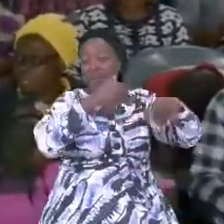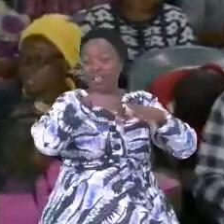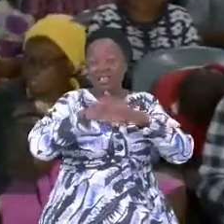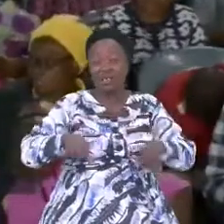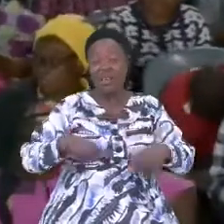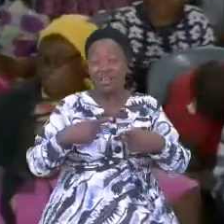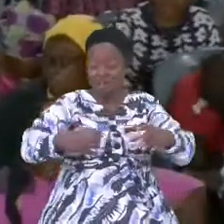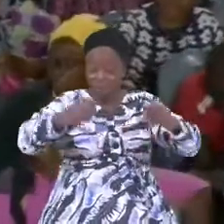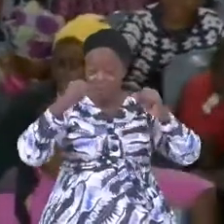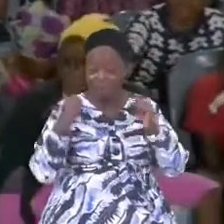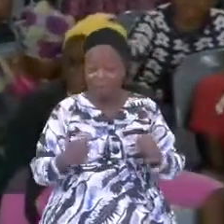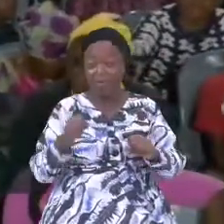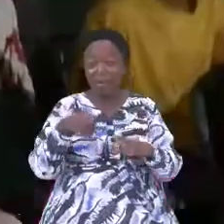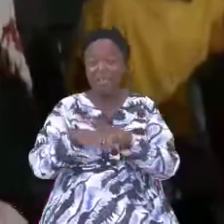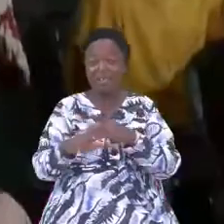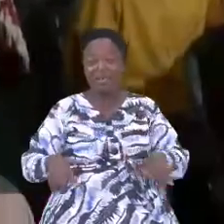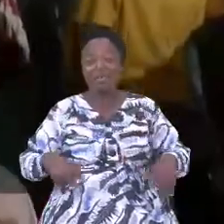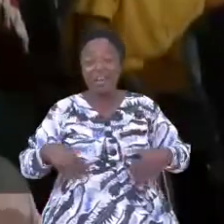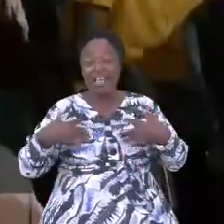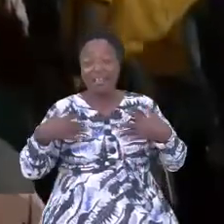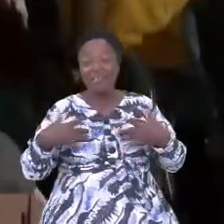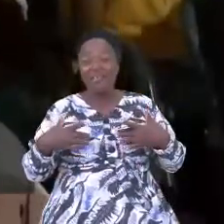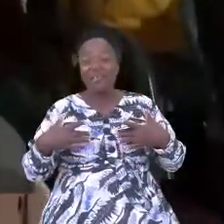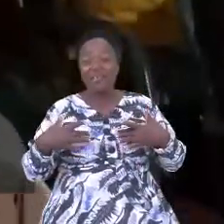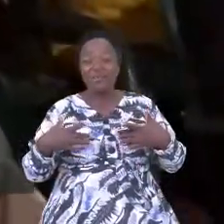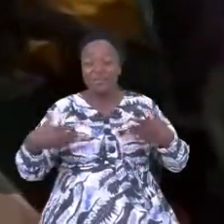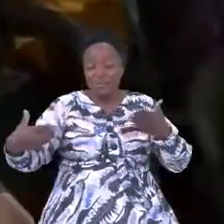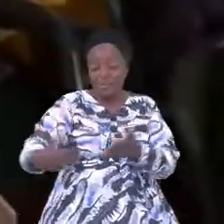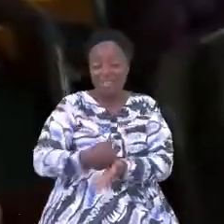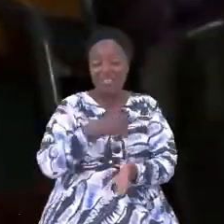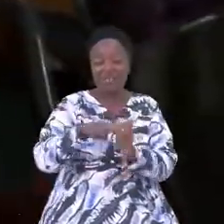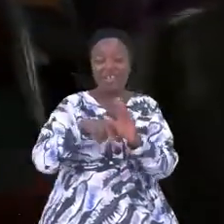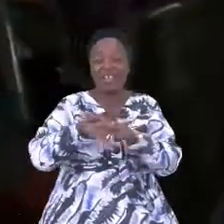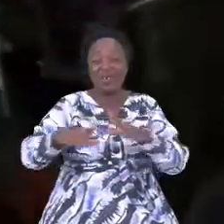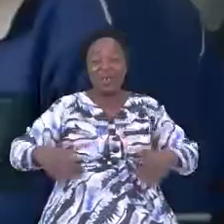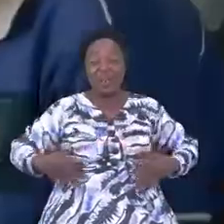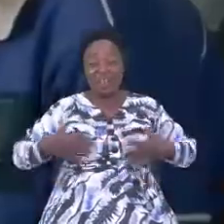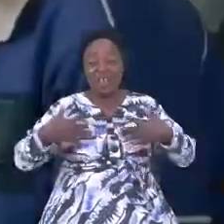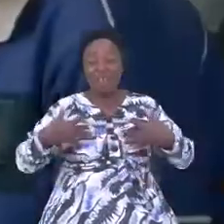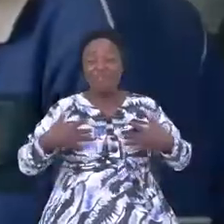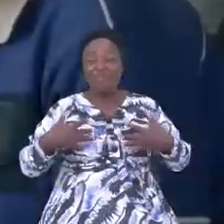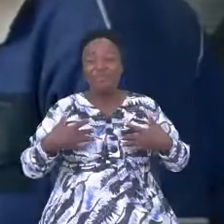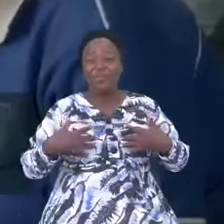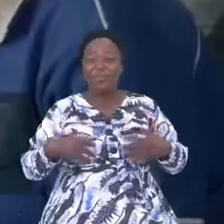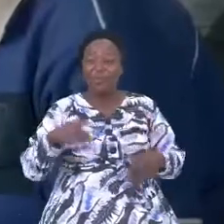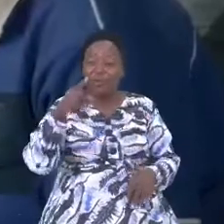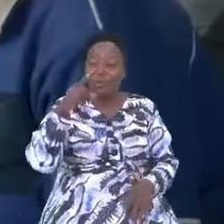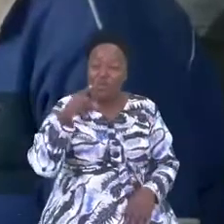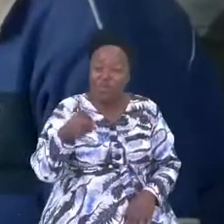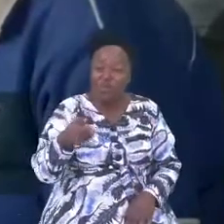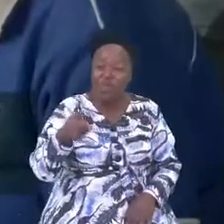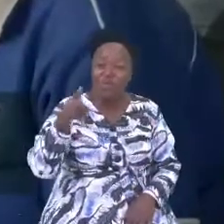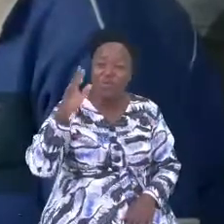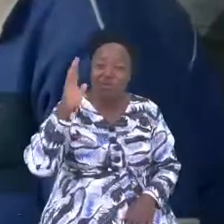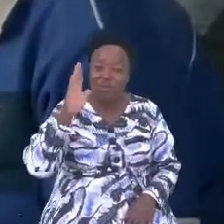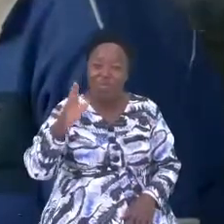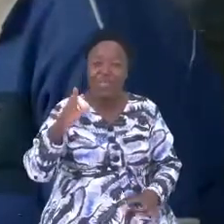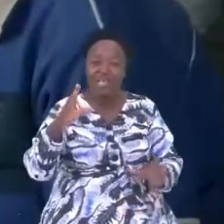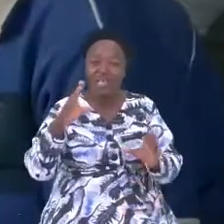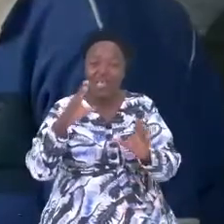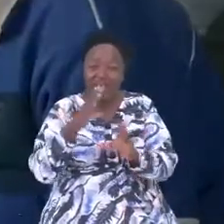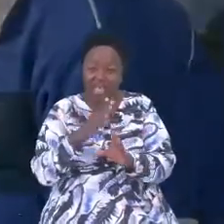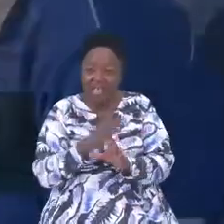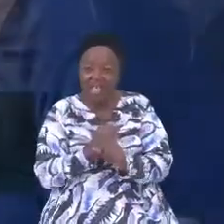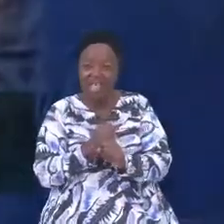power in your life, newness in your life, you will yet climb